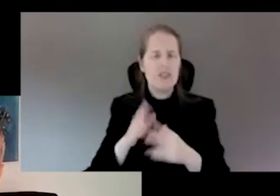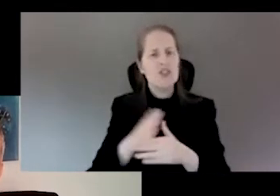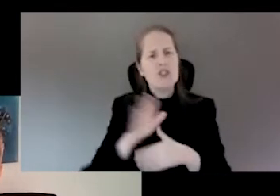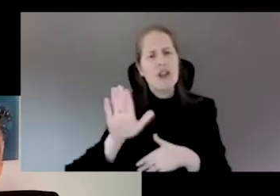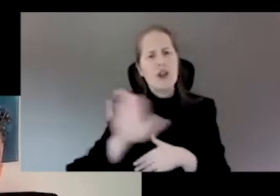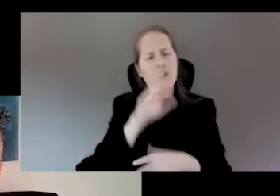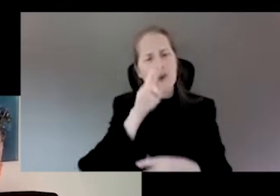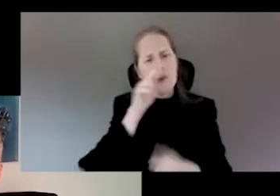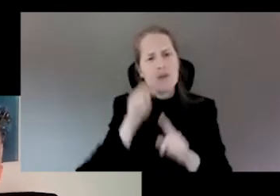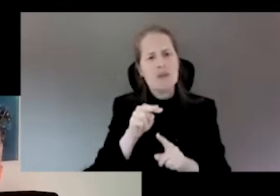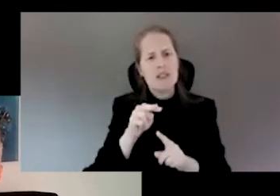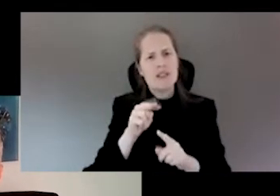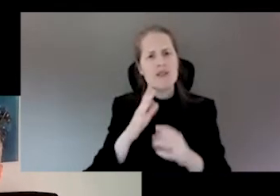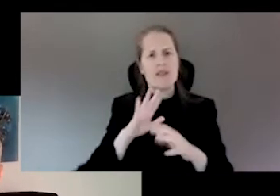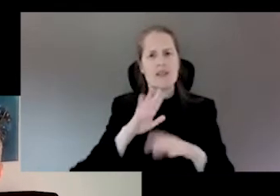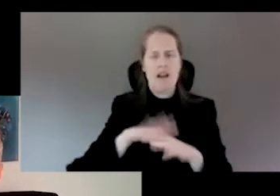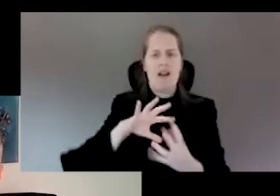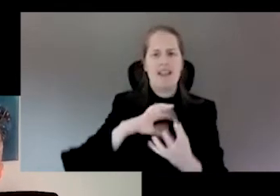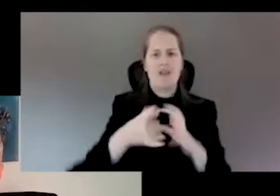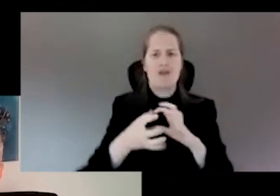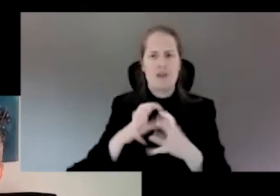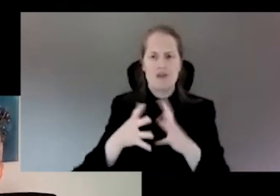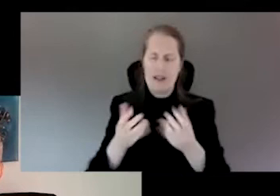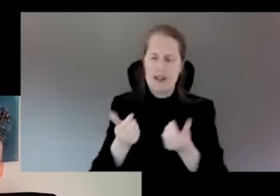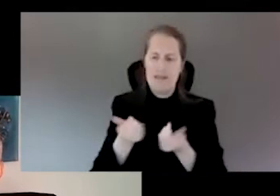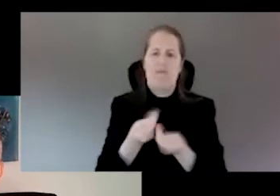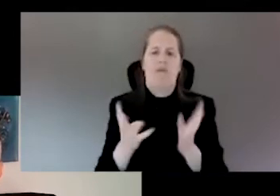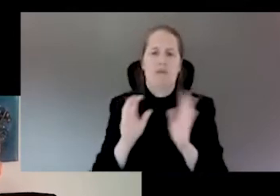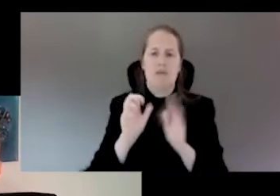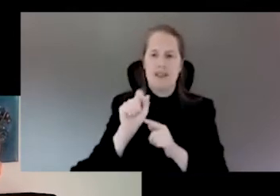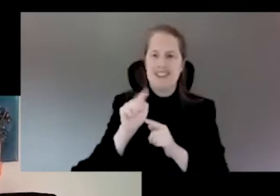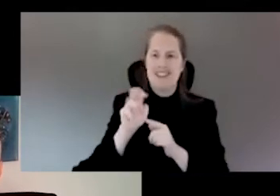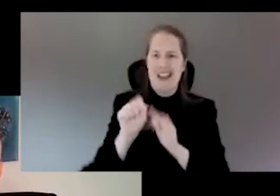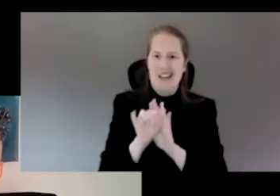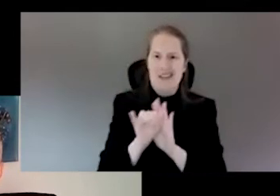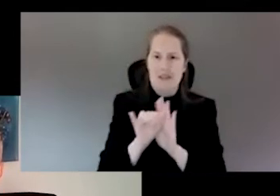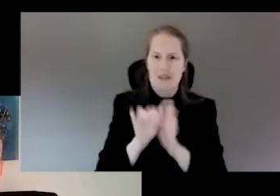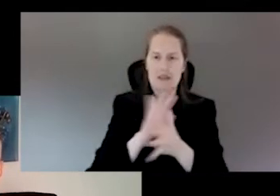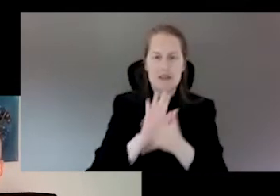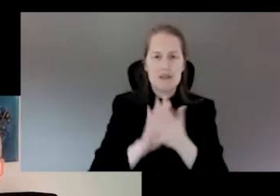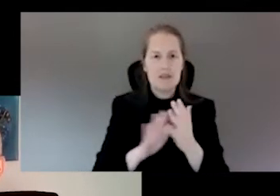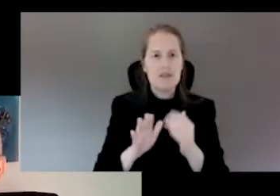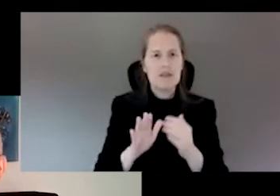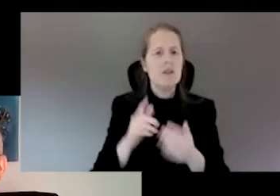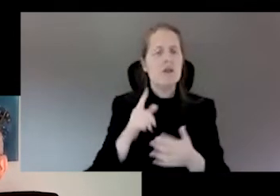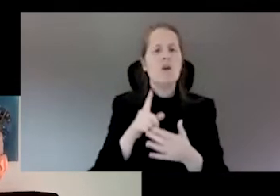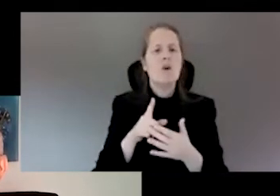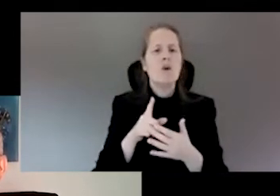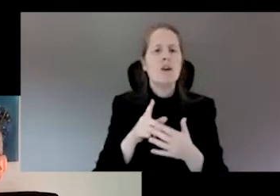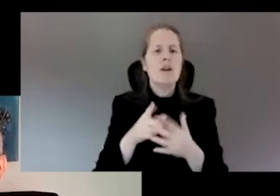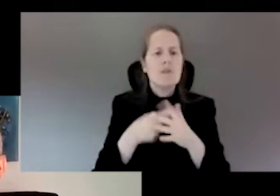on intersectionality, right? Multiple statuses. I know you all raised that as well. Why don't we start with Mia?